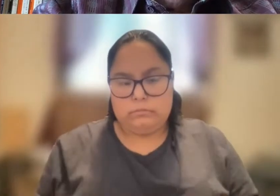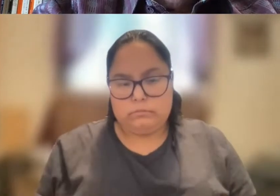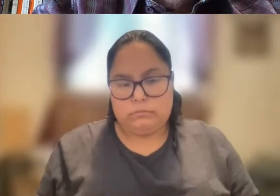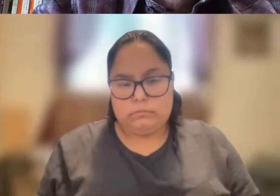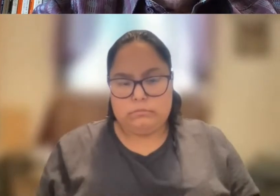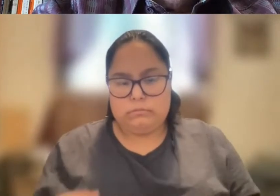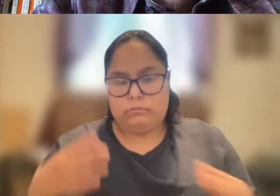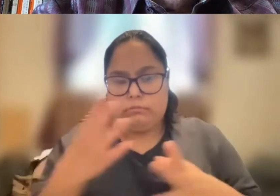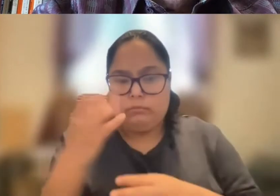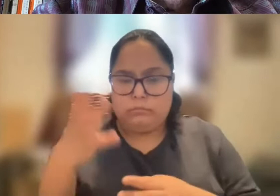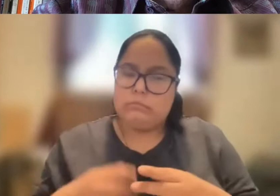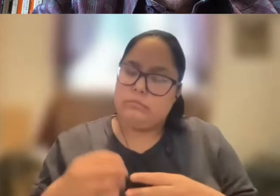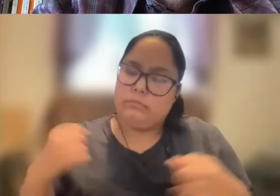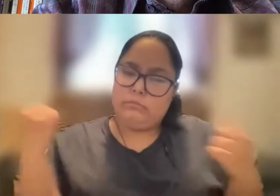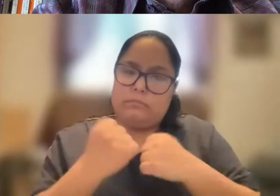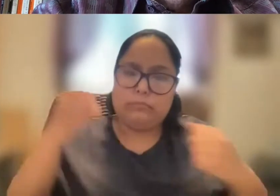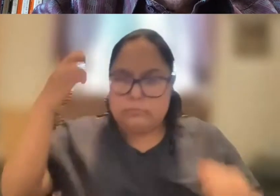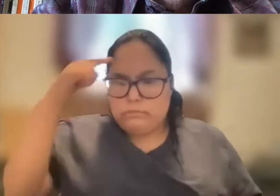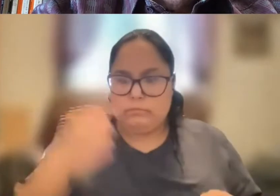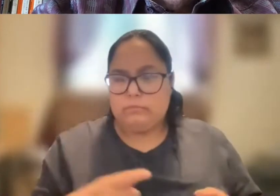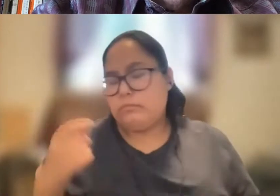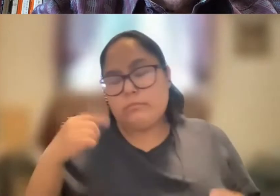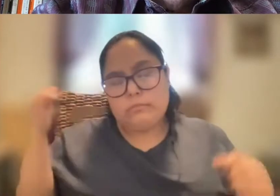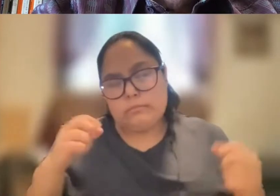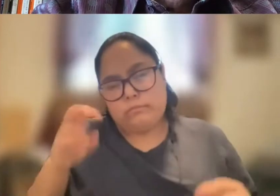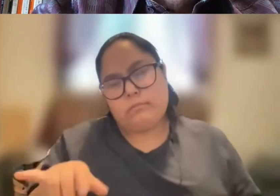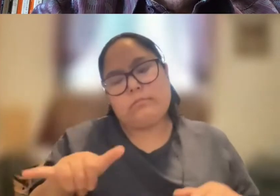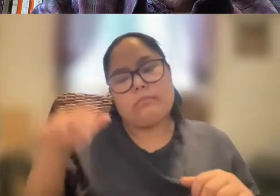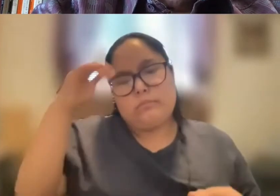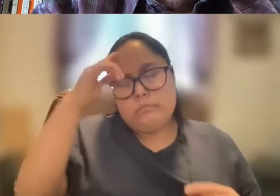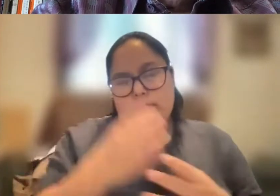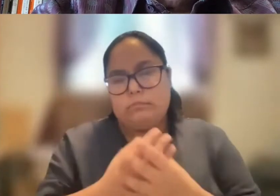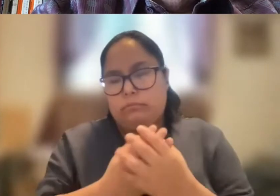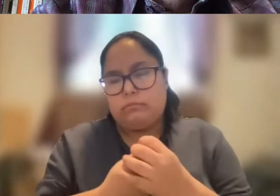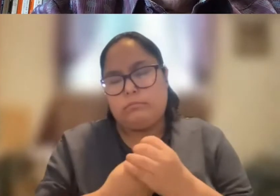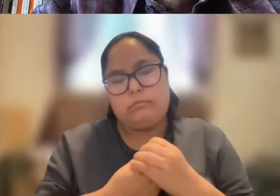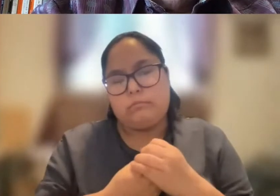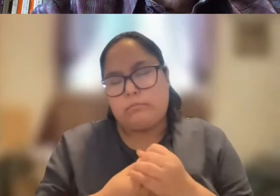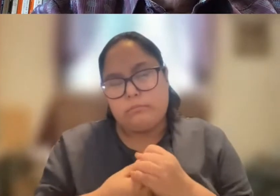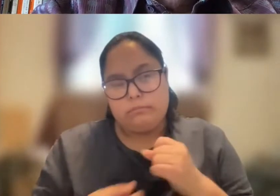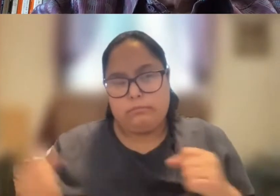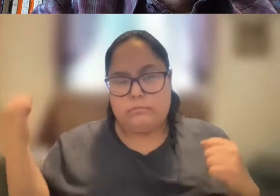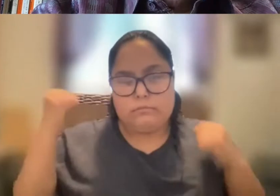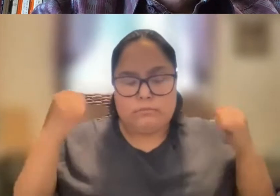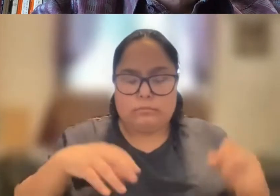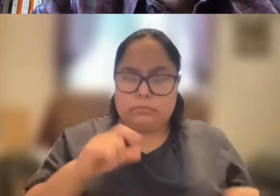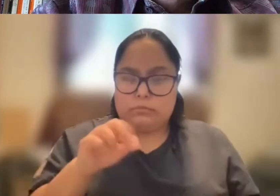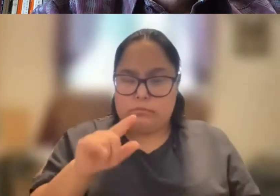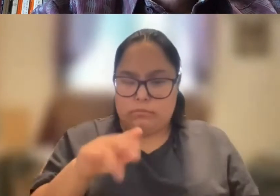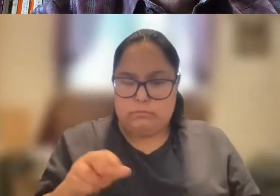the burning desire to fight. I still have a desire to fight. I just am losing that burning desire because it